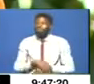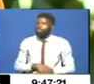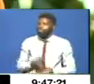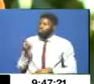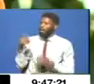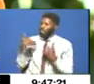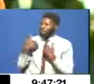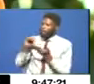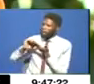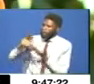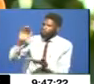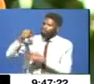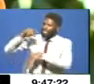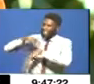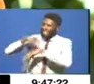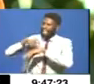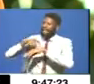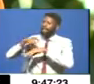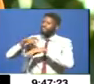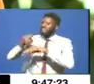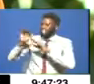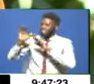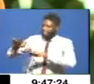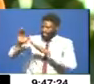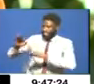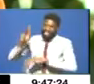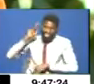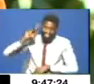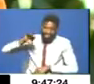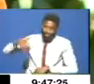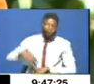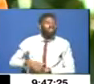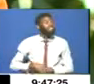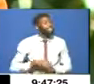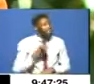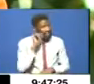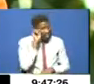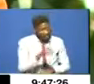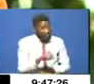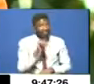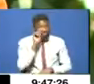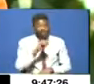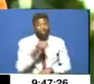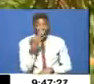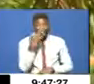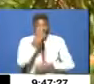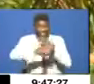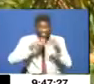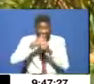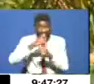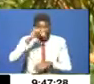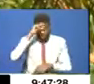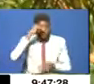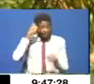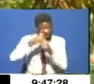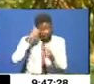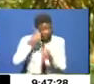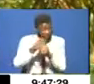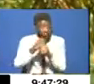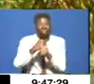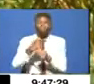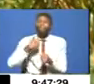largest, amount of time in Kisii County during that time? Out of my 3 years in government, I